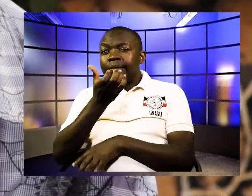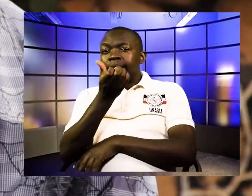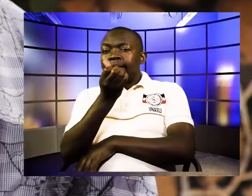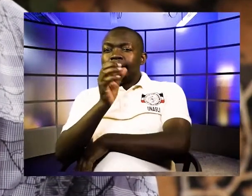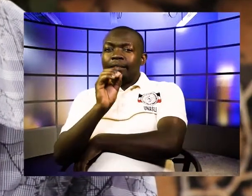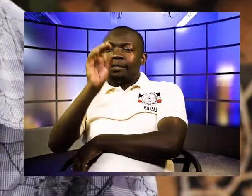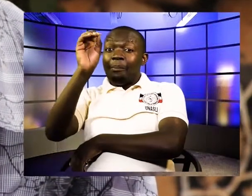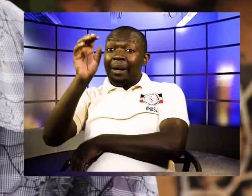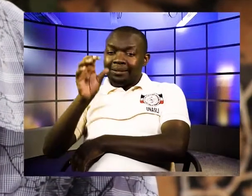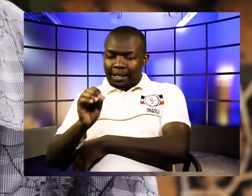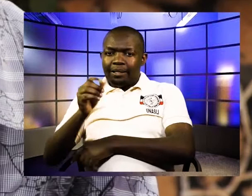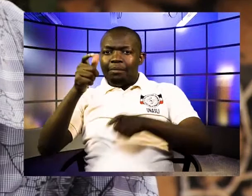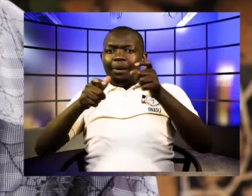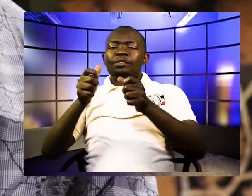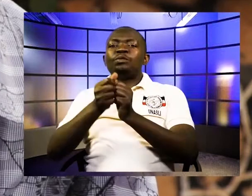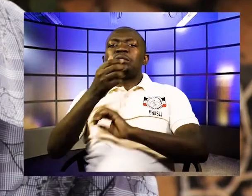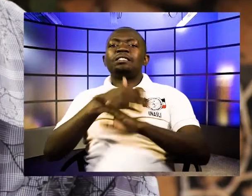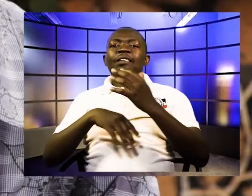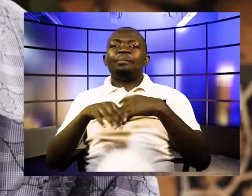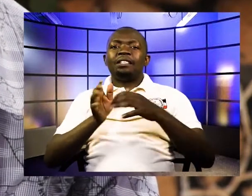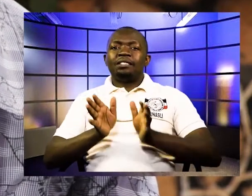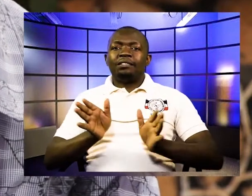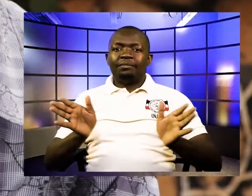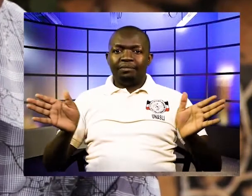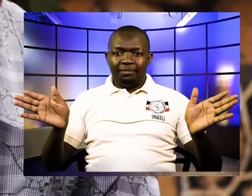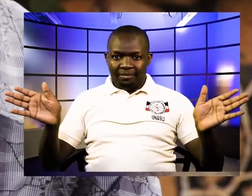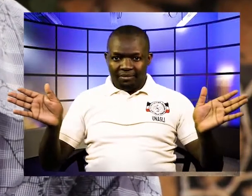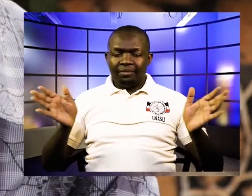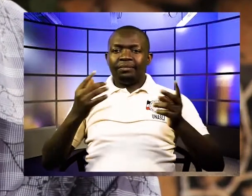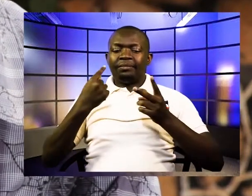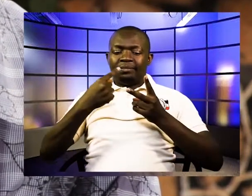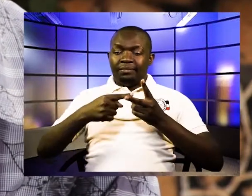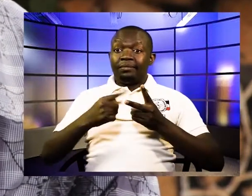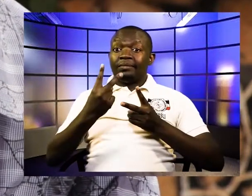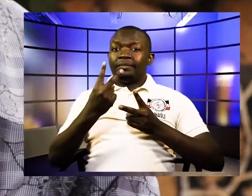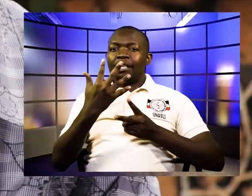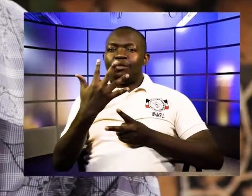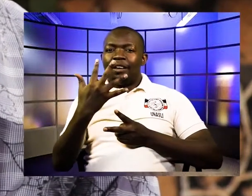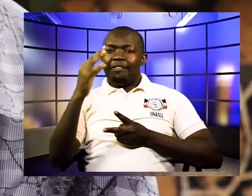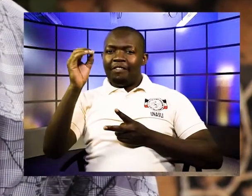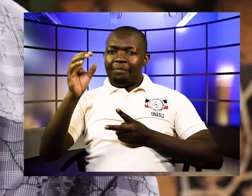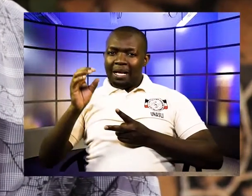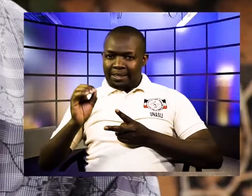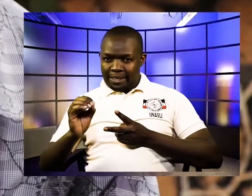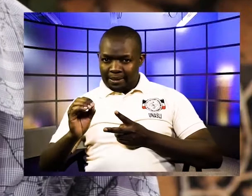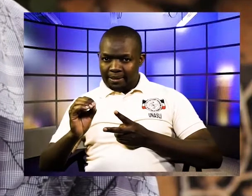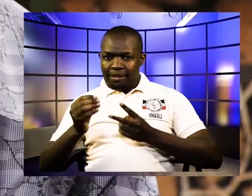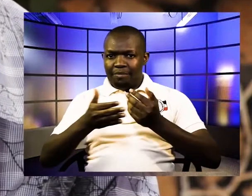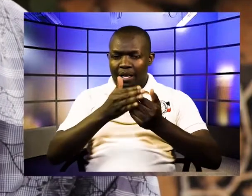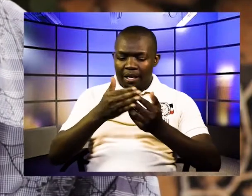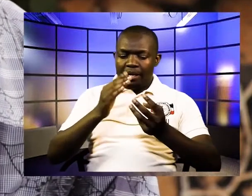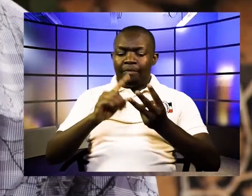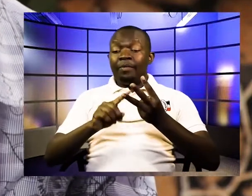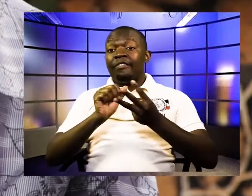60% at least. And then we also put there 25% caretakers and 15% other